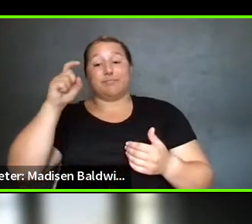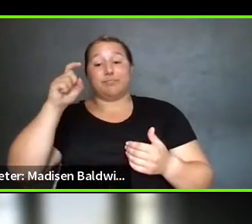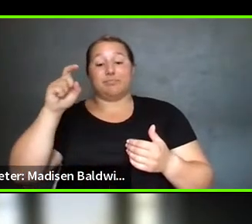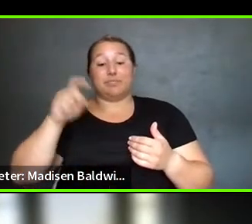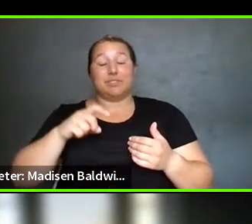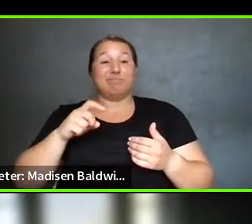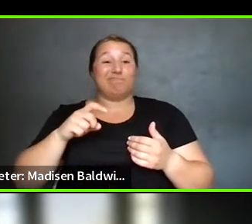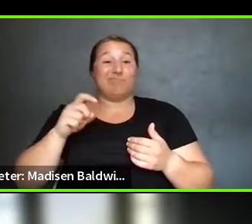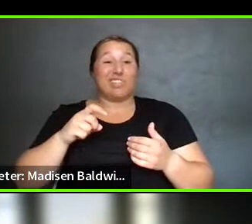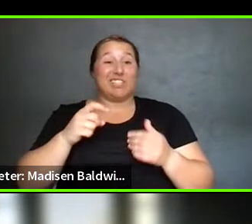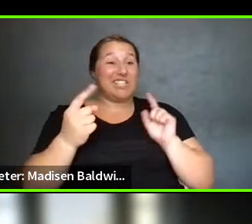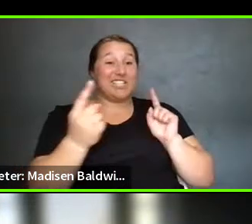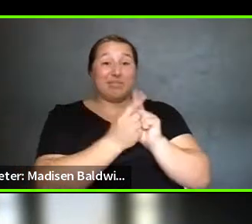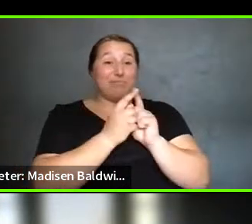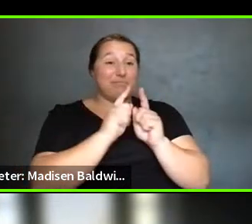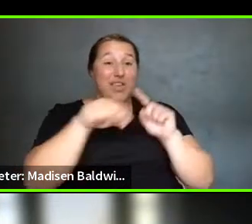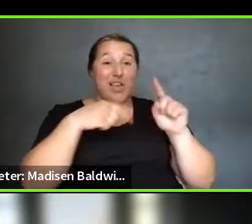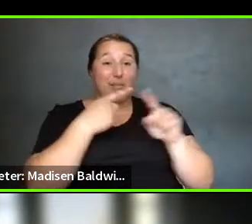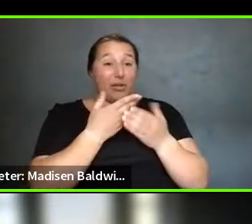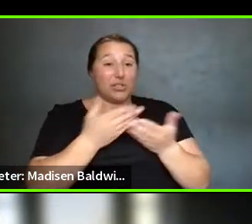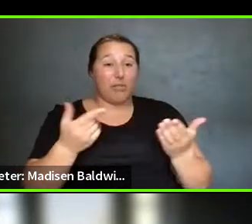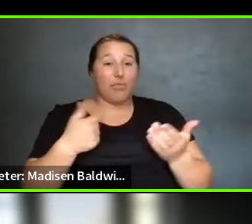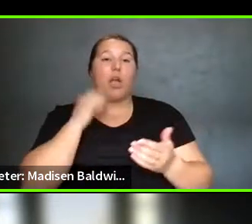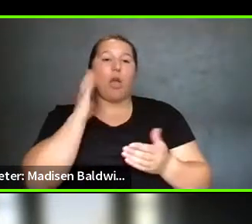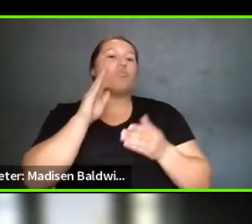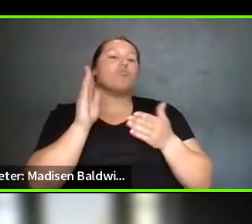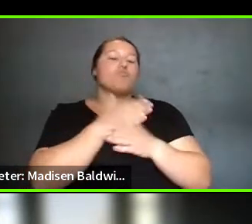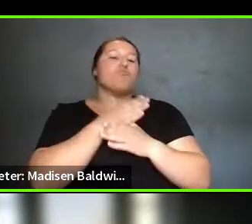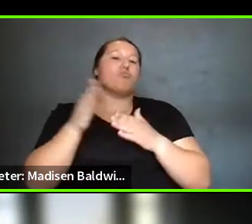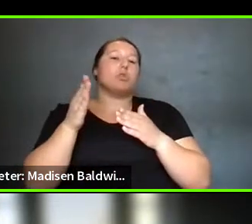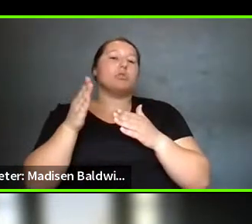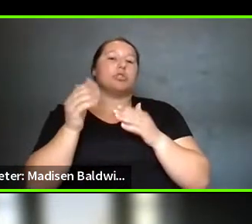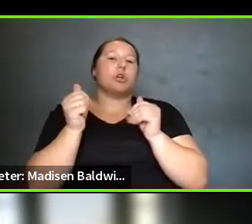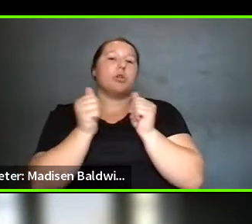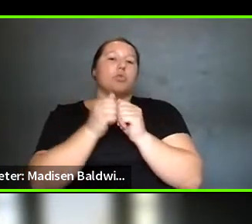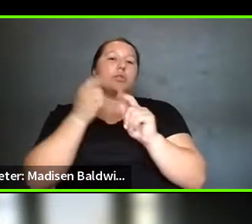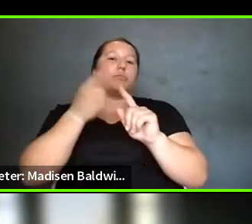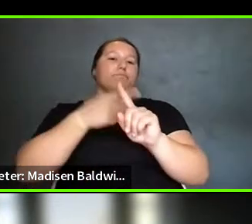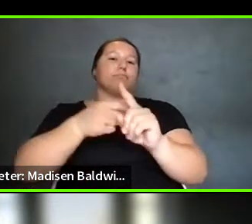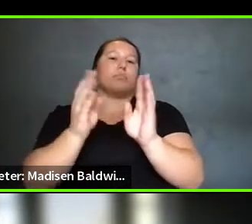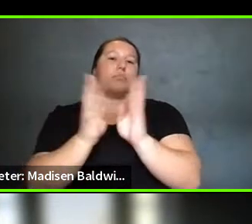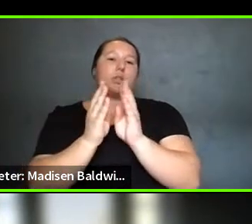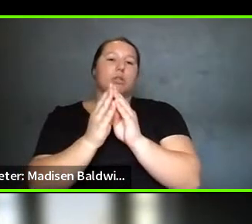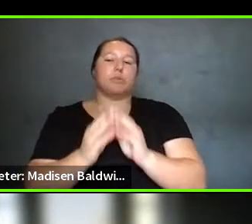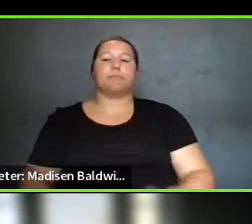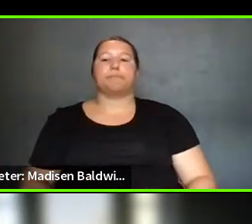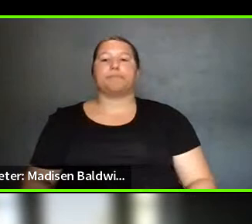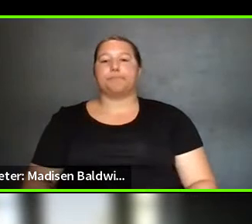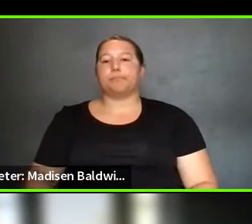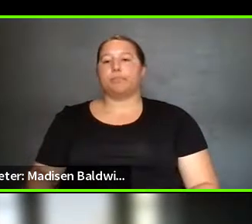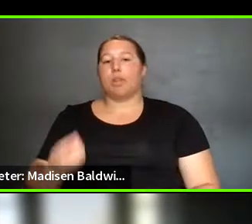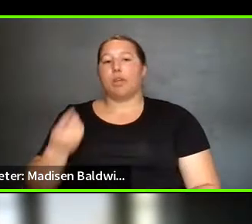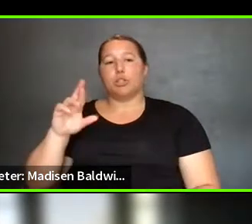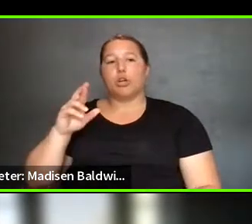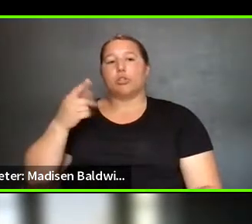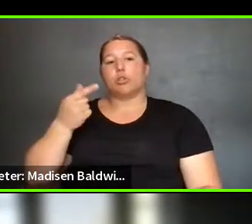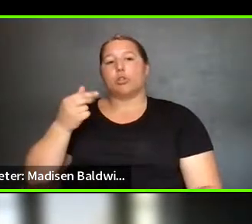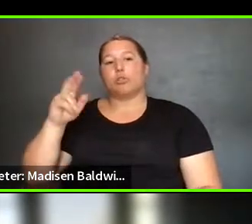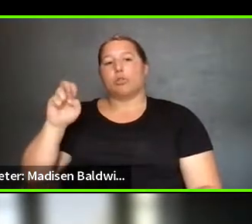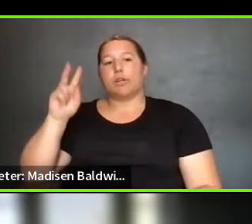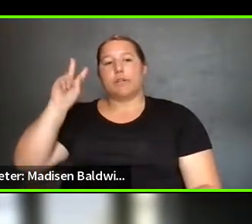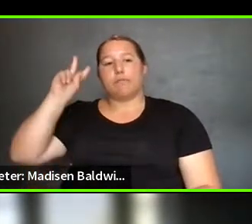that at our regular monthly meeting as well. Thank you, Dr. Green and Vice President